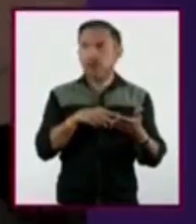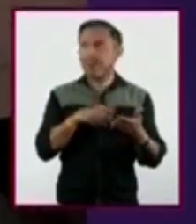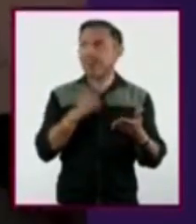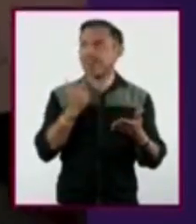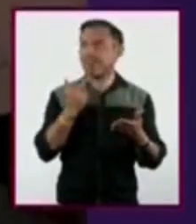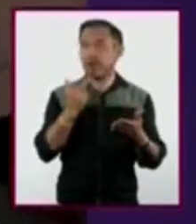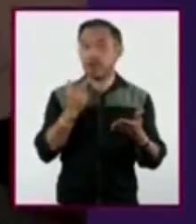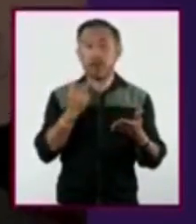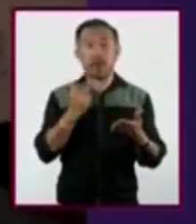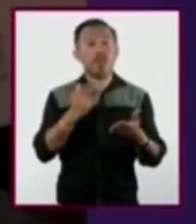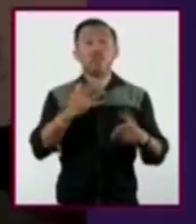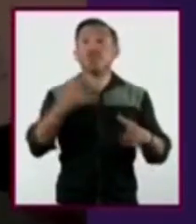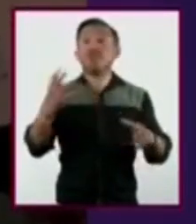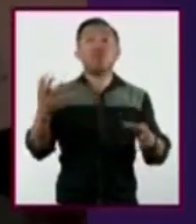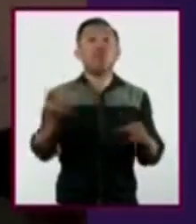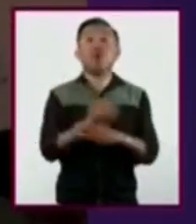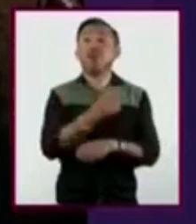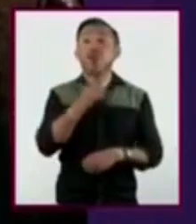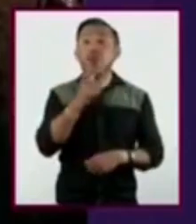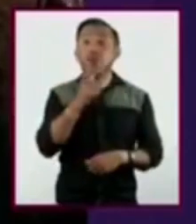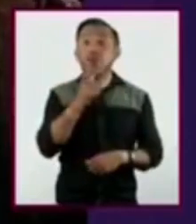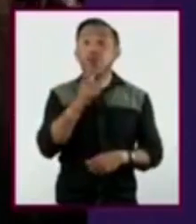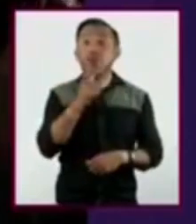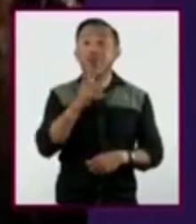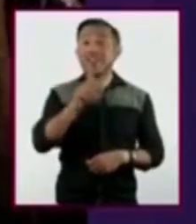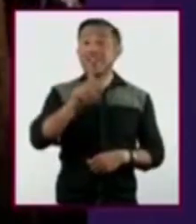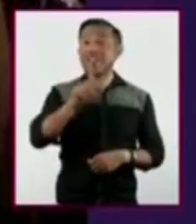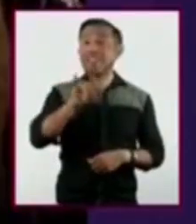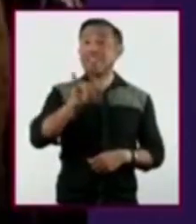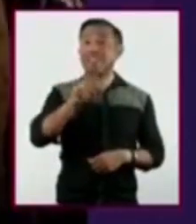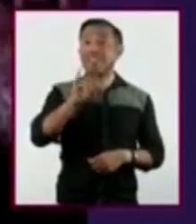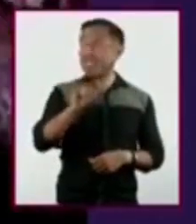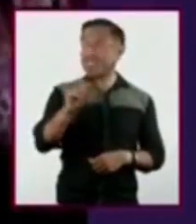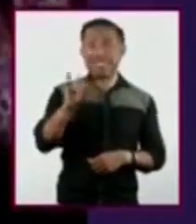The winner is... Dizzy Dean!